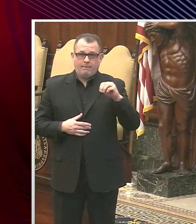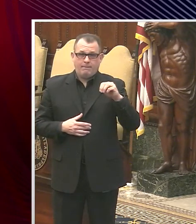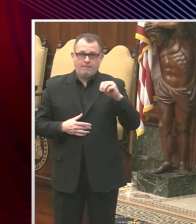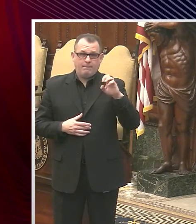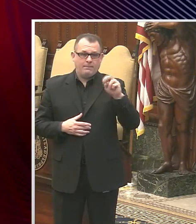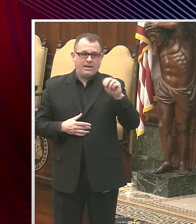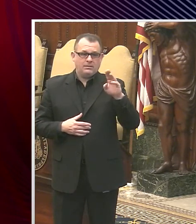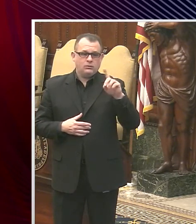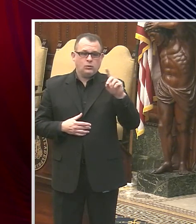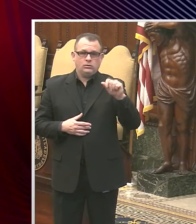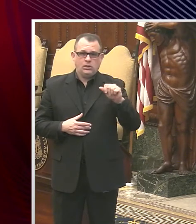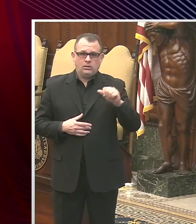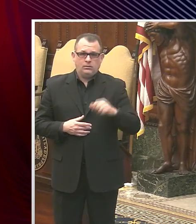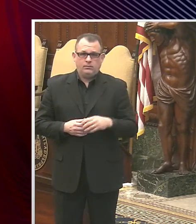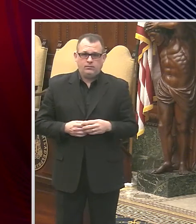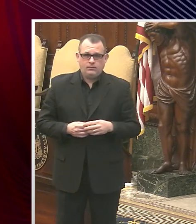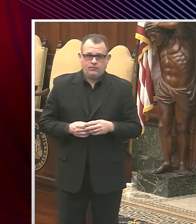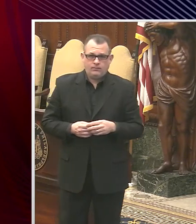Brian?